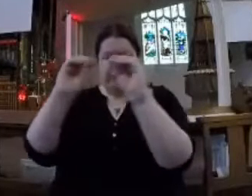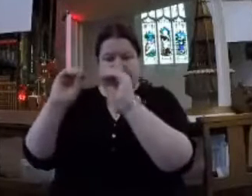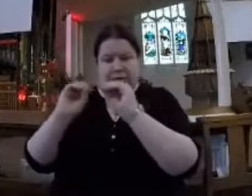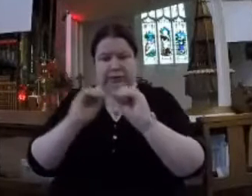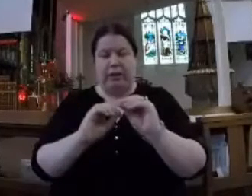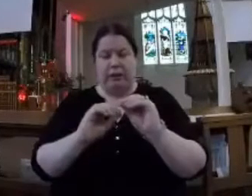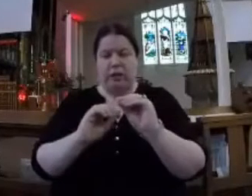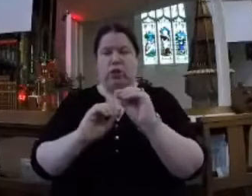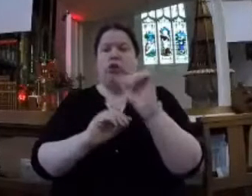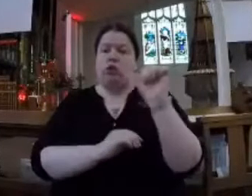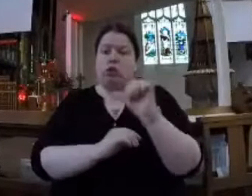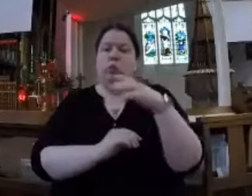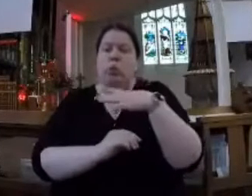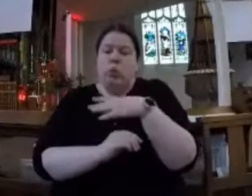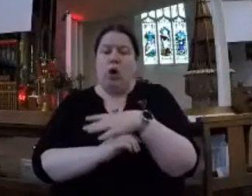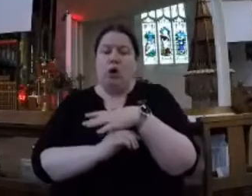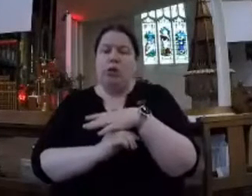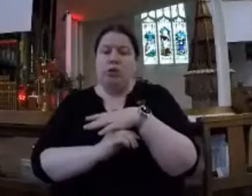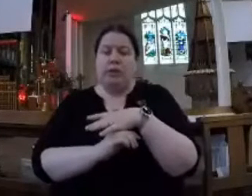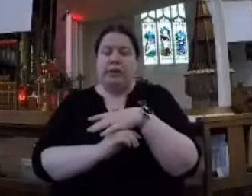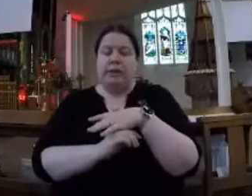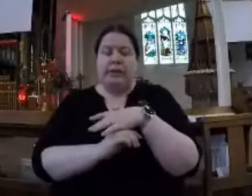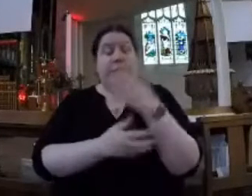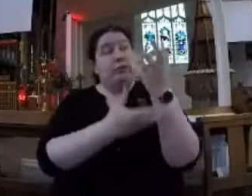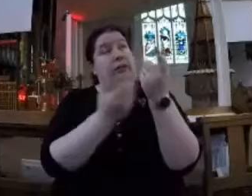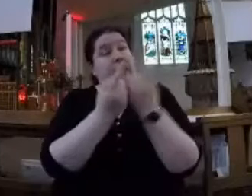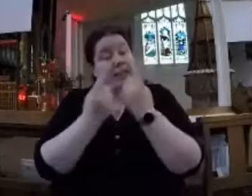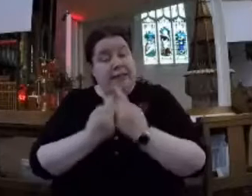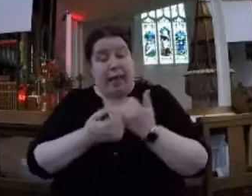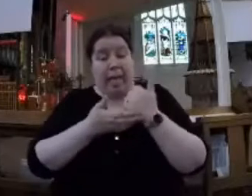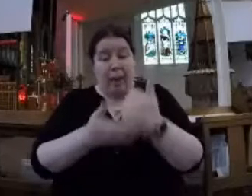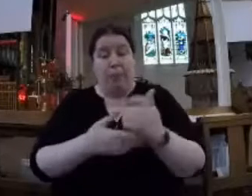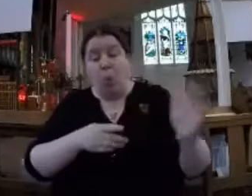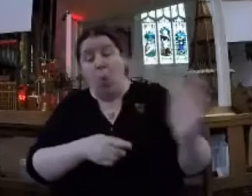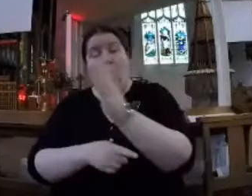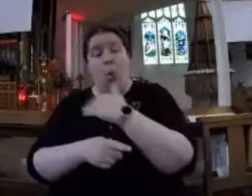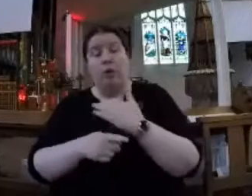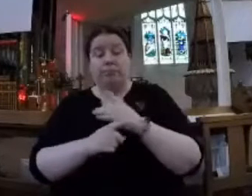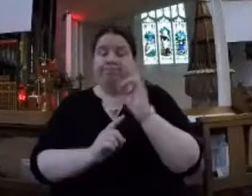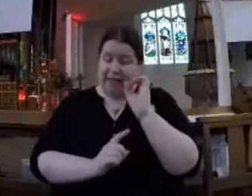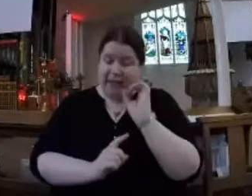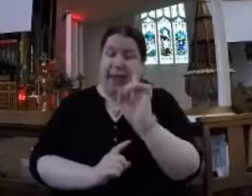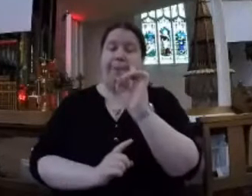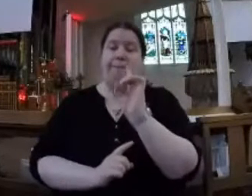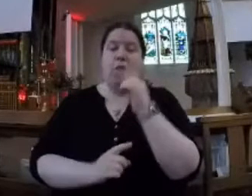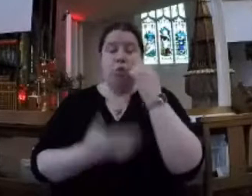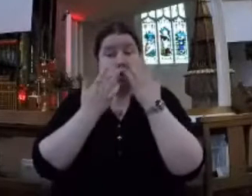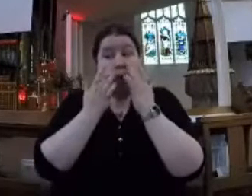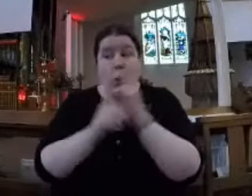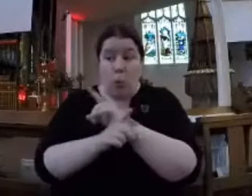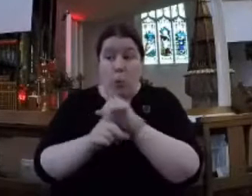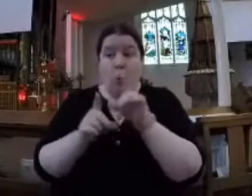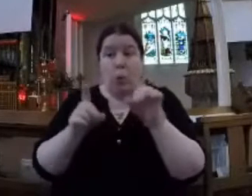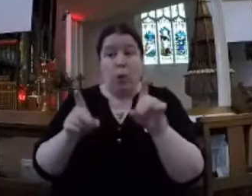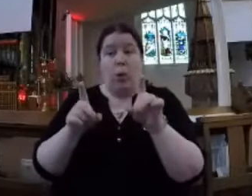to eagerly desire the gifts for the common good, he ends with this: and yet I will show you